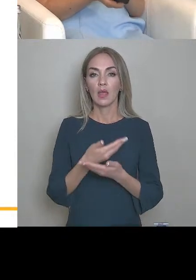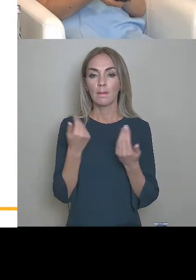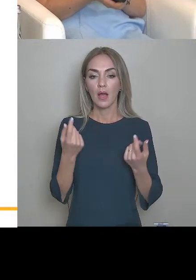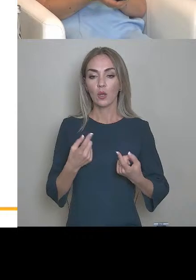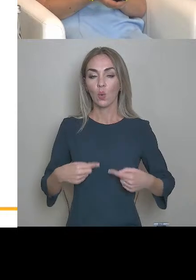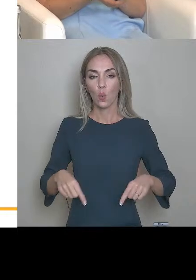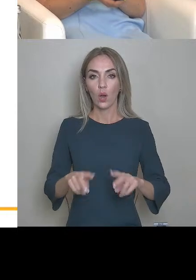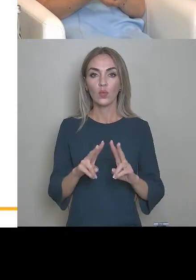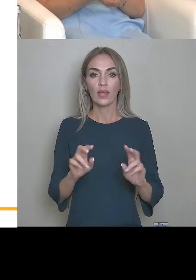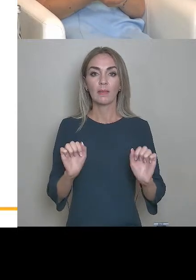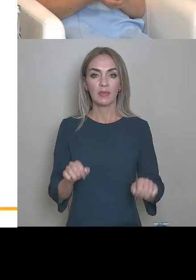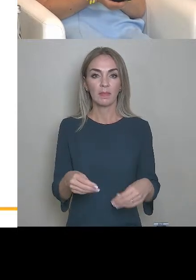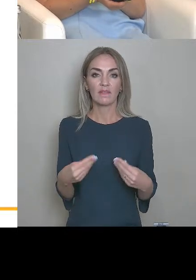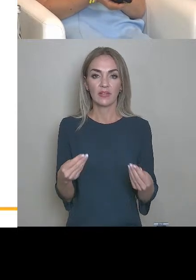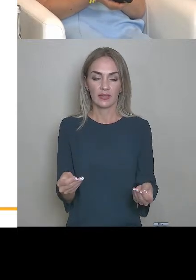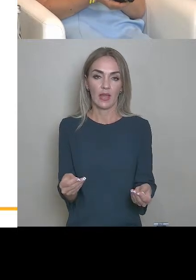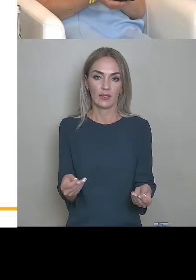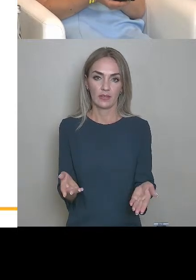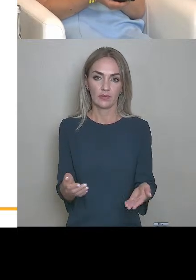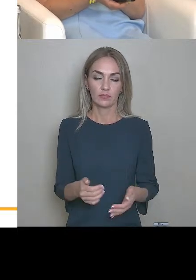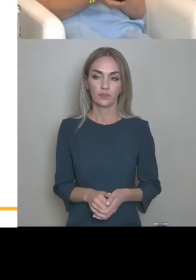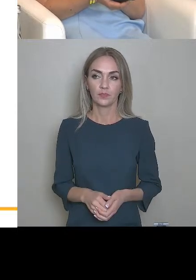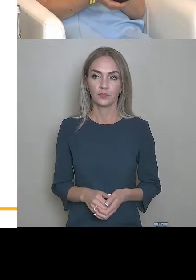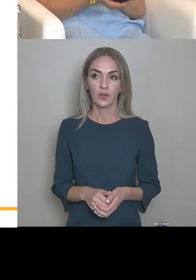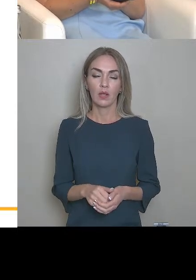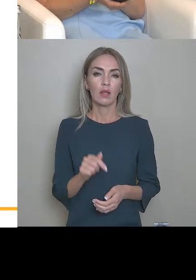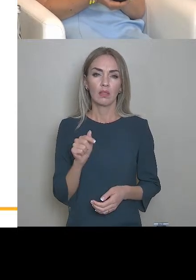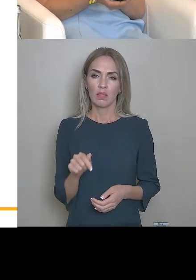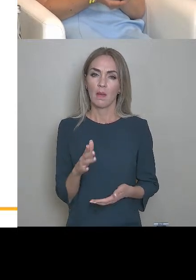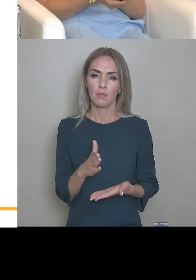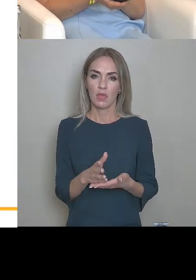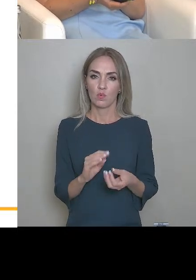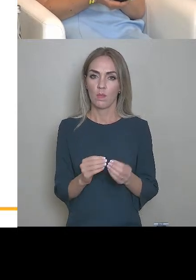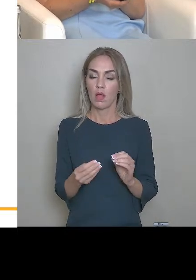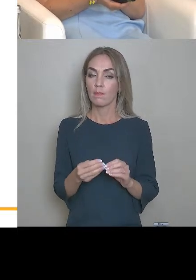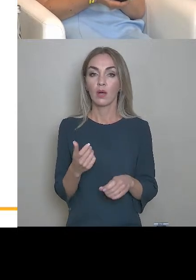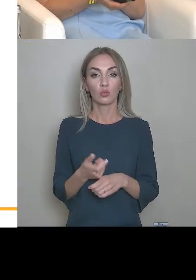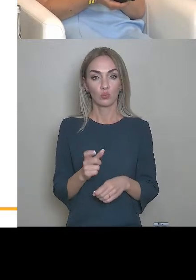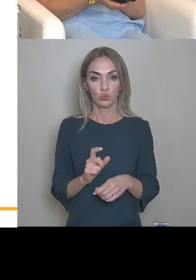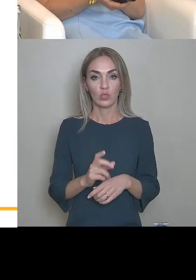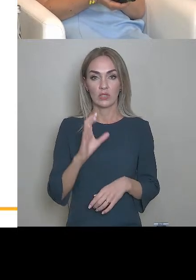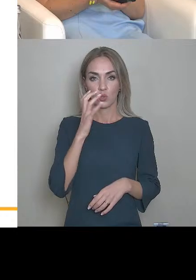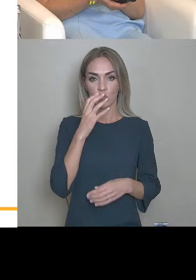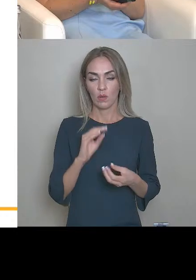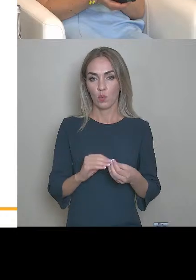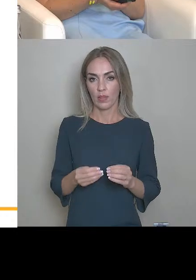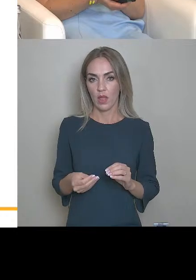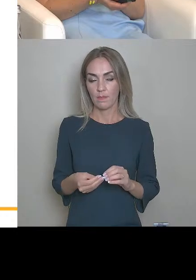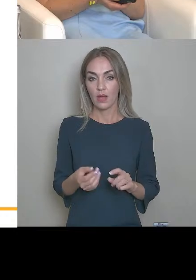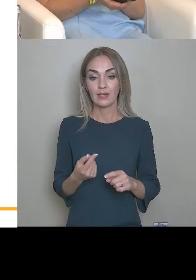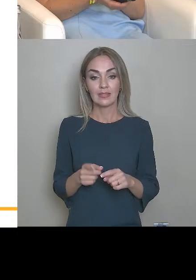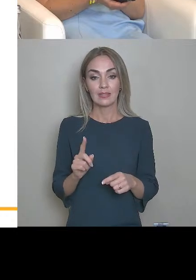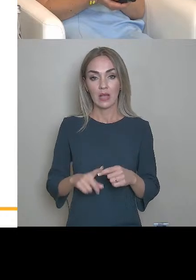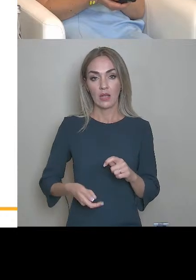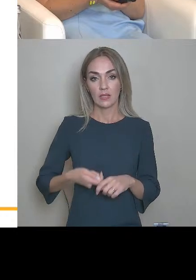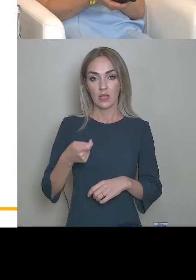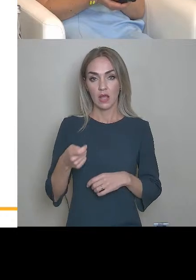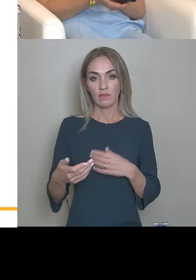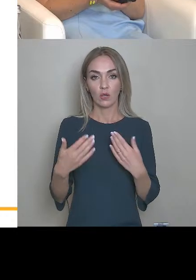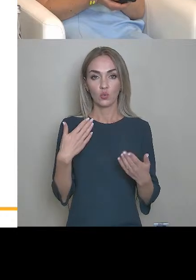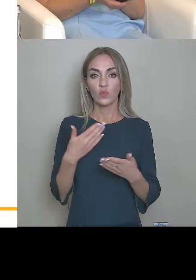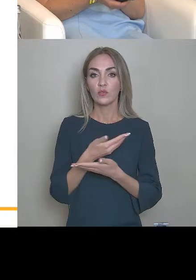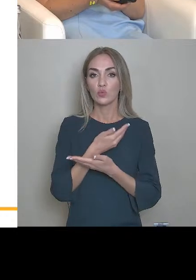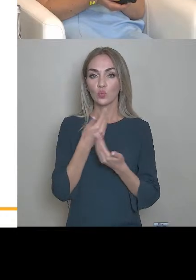because there is no designated authority that would issue this document. There is a serious problem about